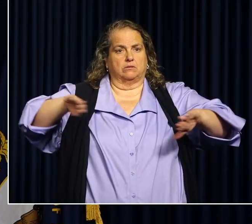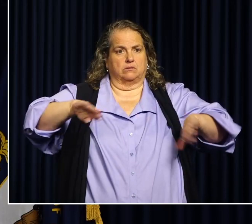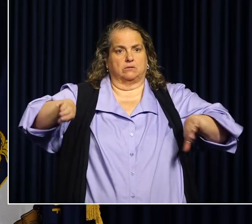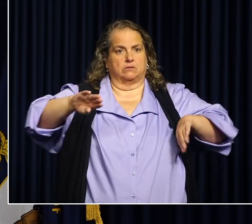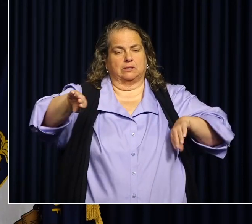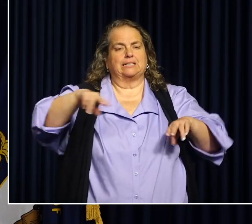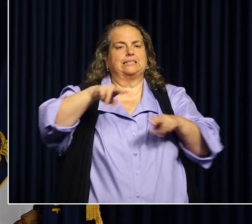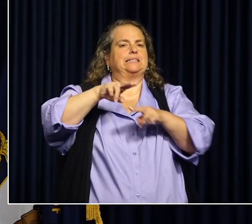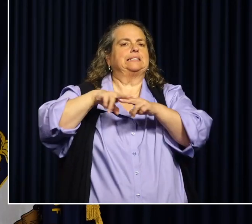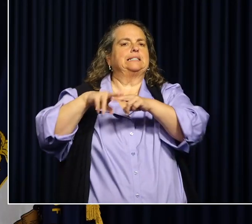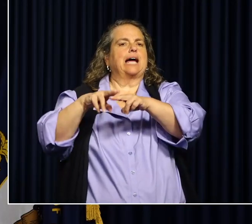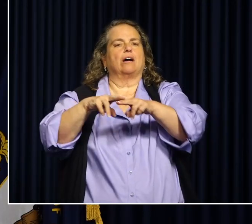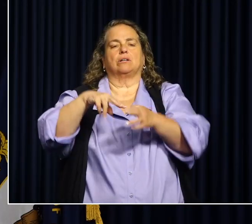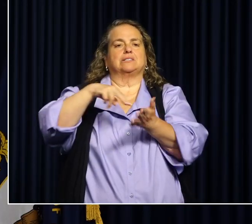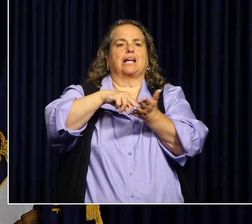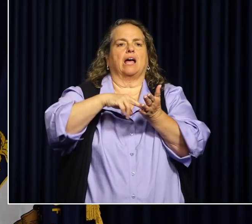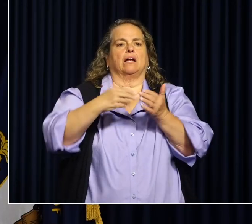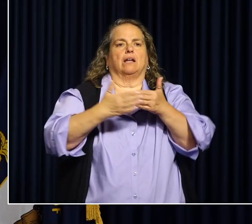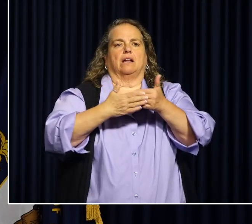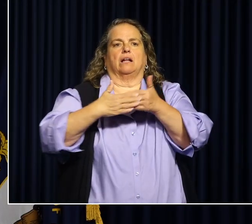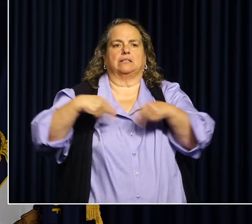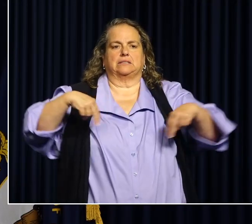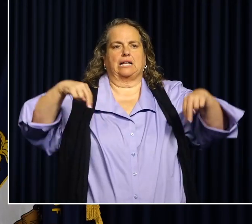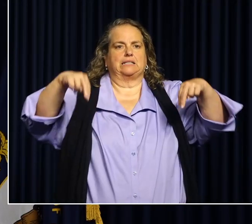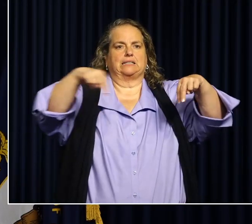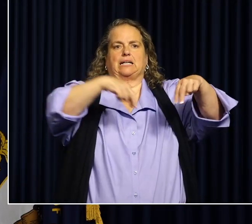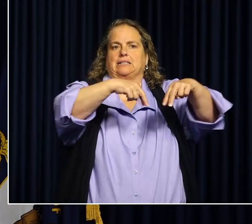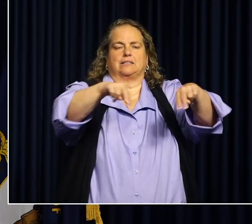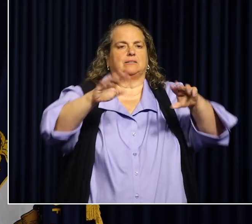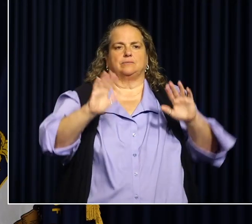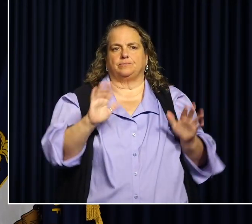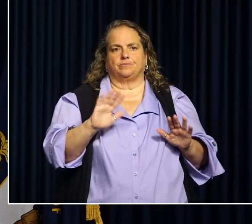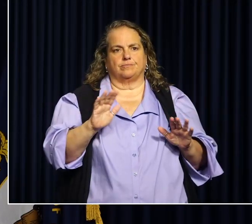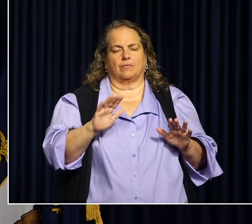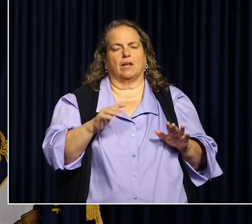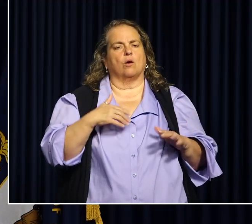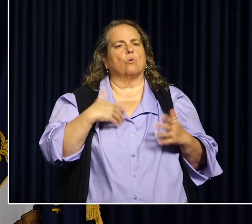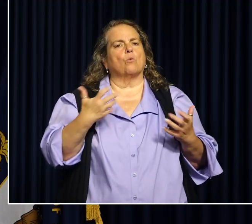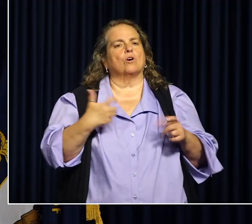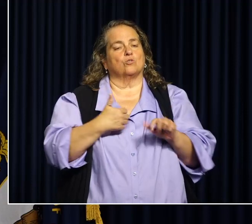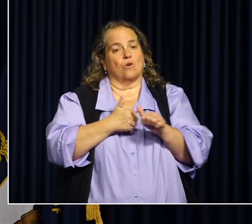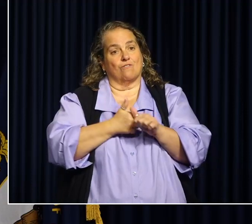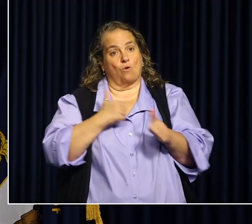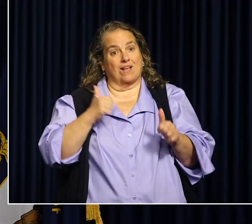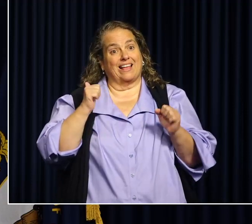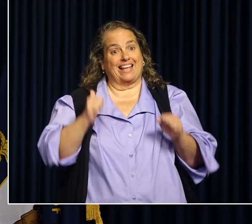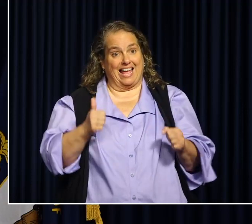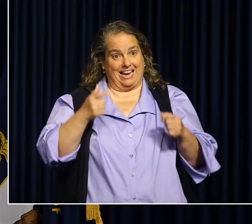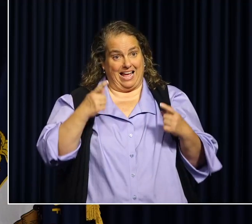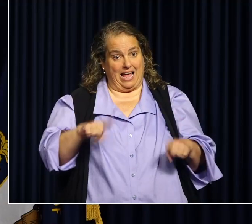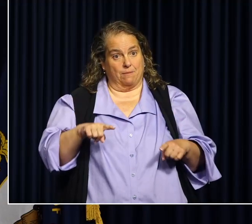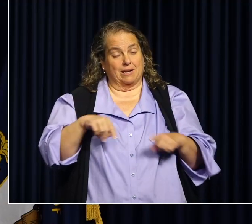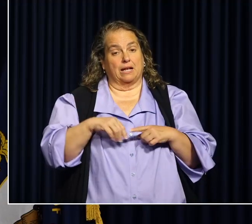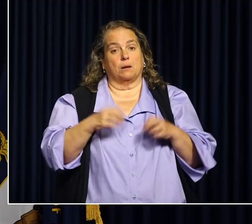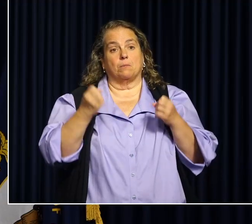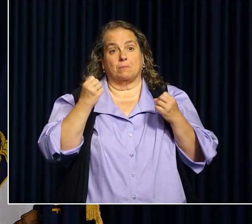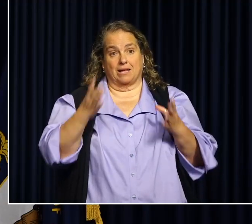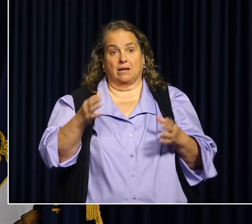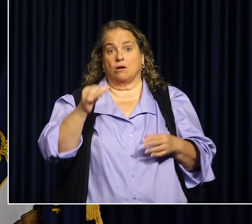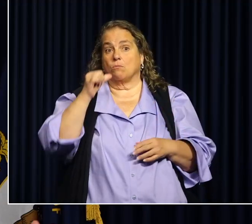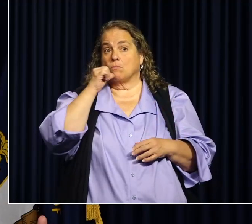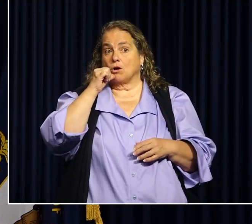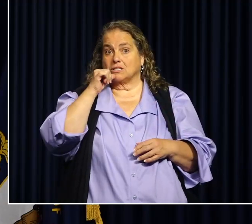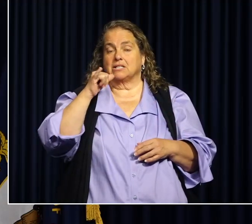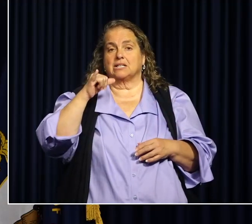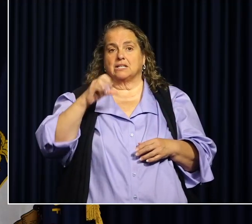sit-down types of seating. One thing we want to avoid that can occur in many